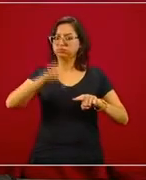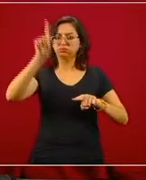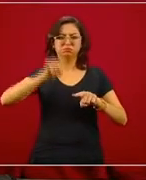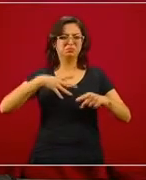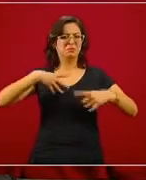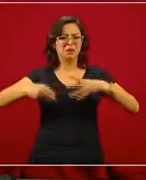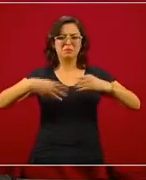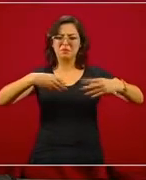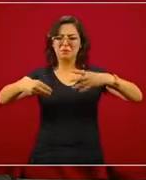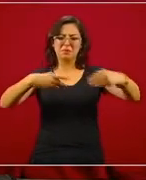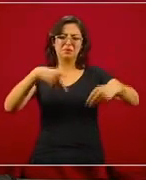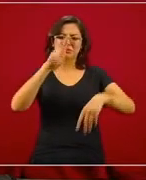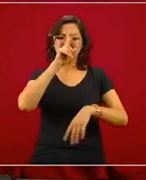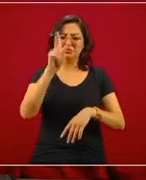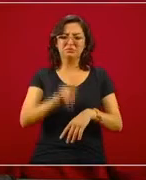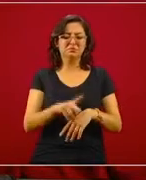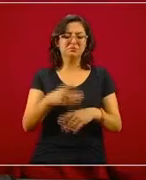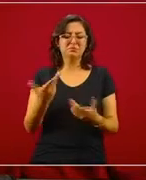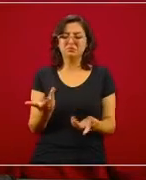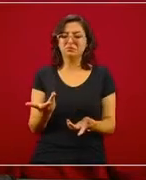So we can see how in this company,